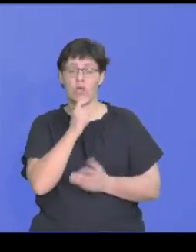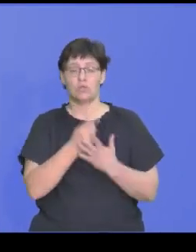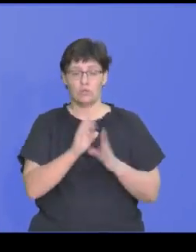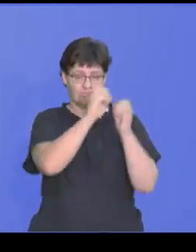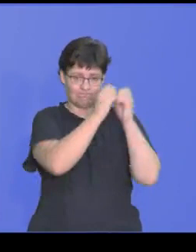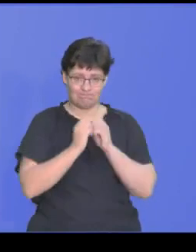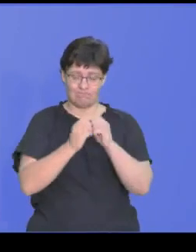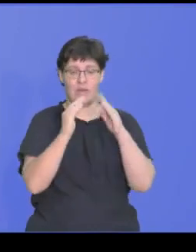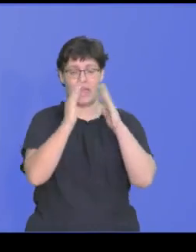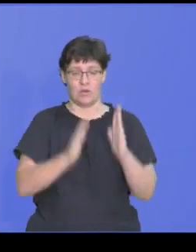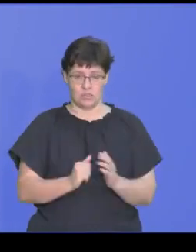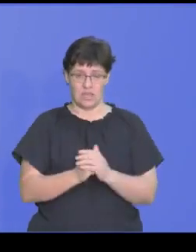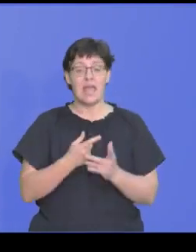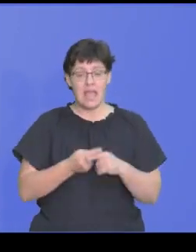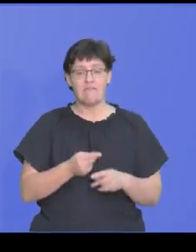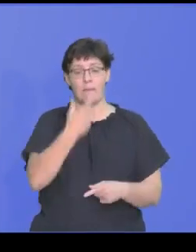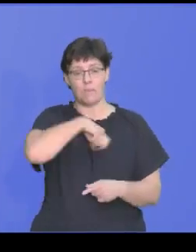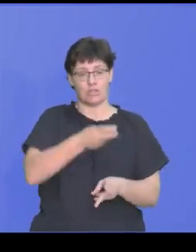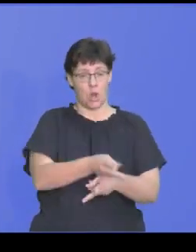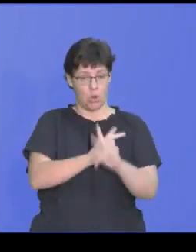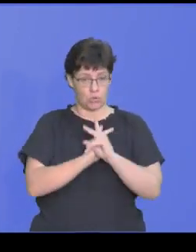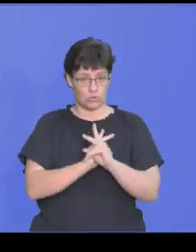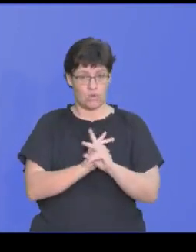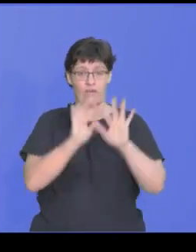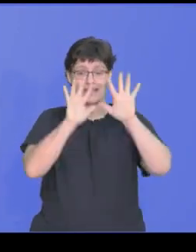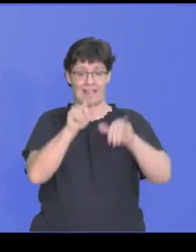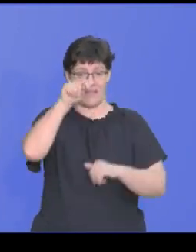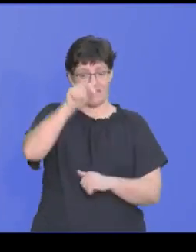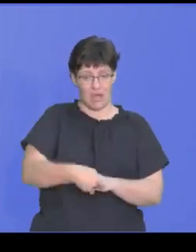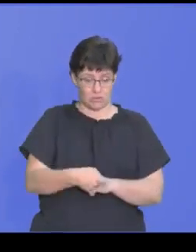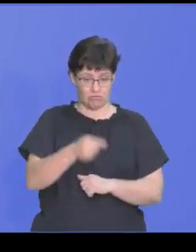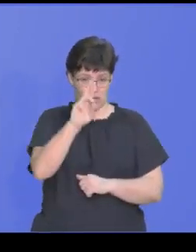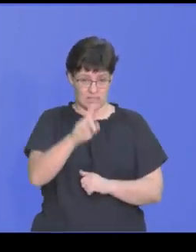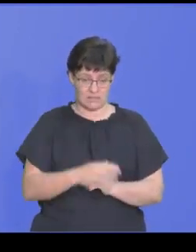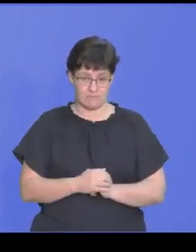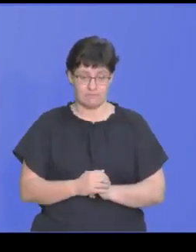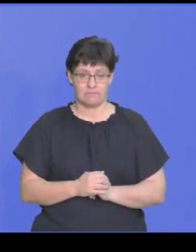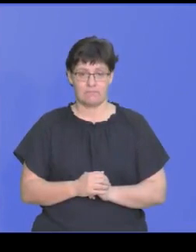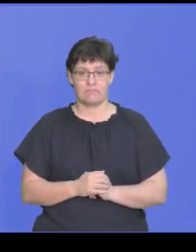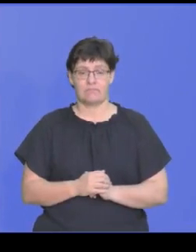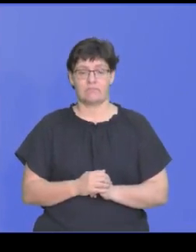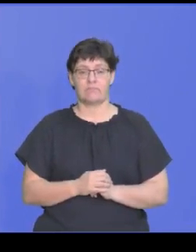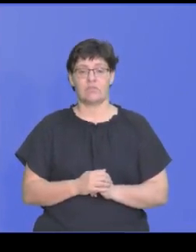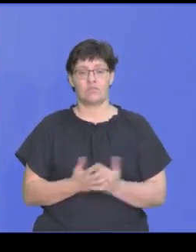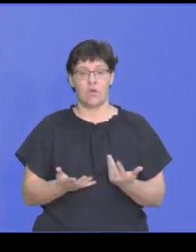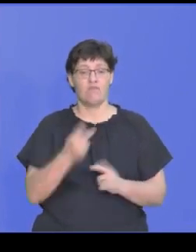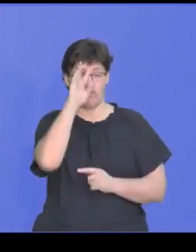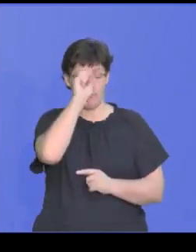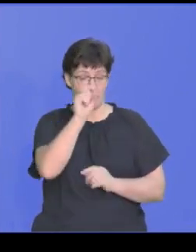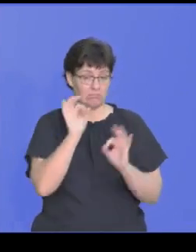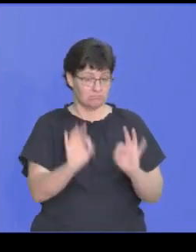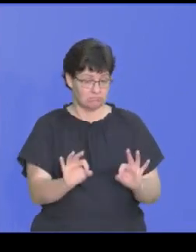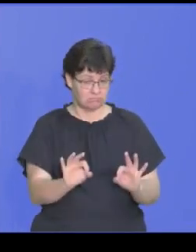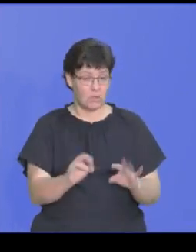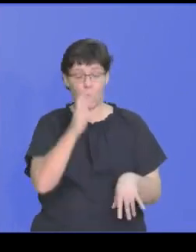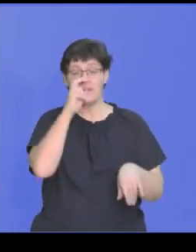to renovate the house if he takes out a personal loan of 10,000 Rand. So if we remember